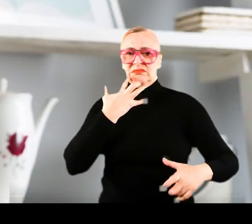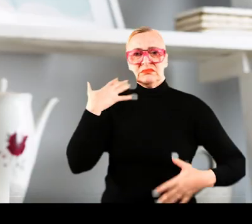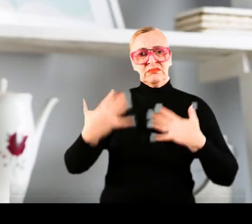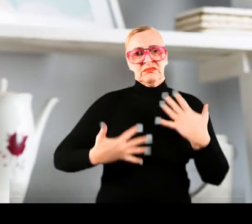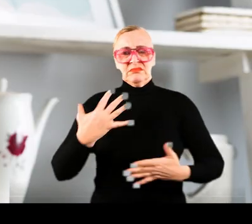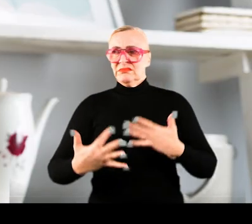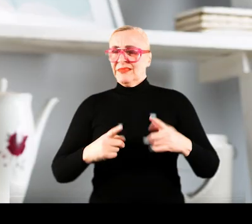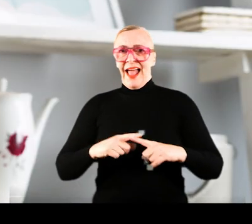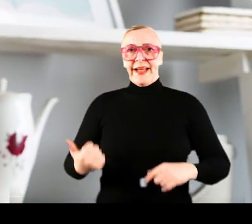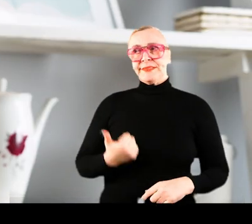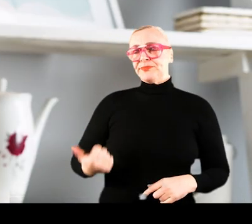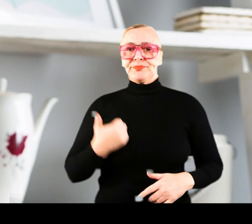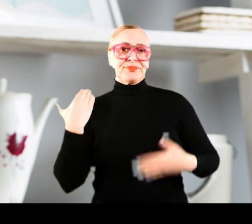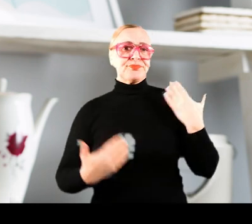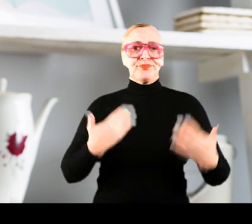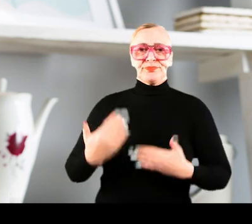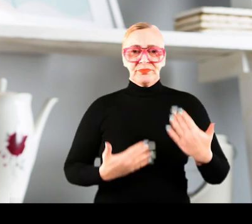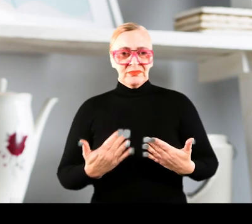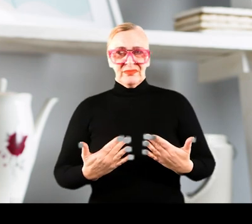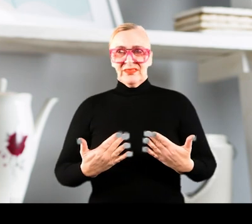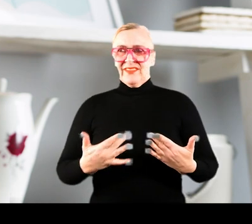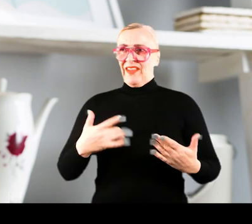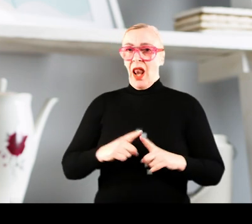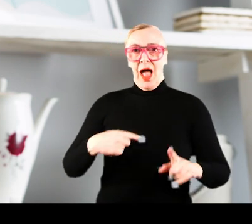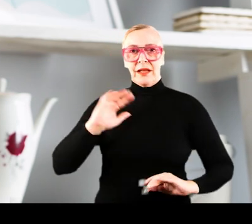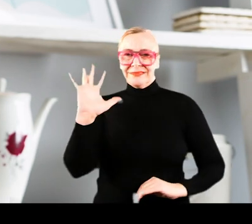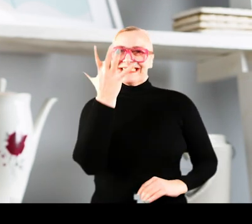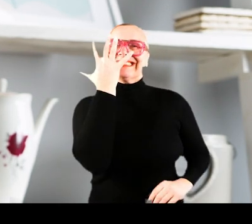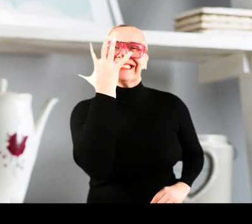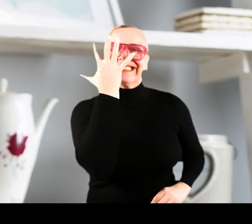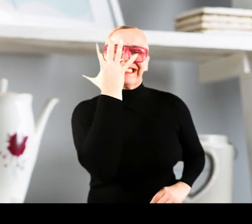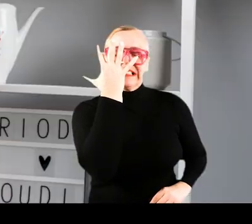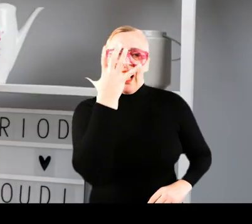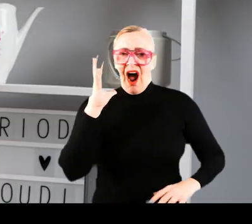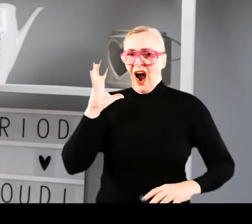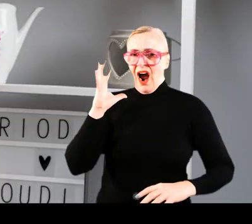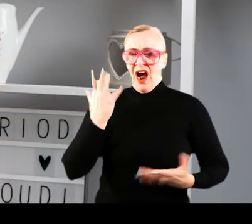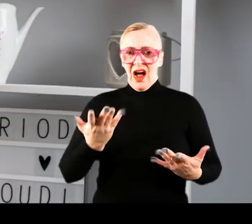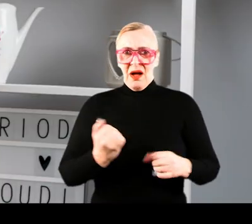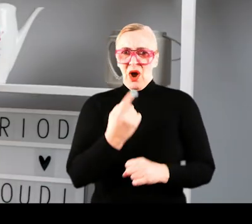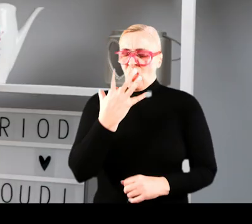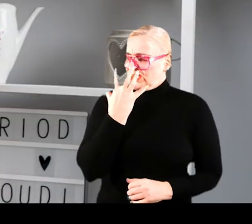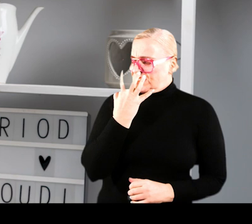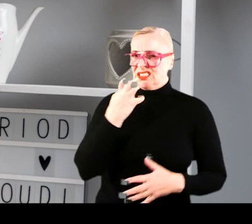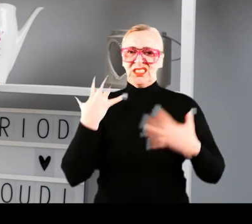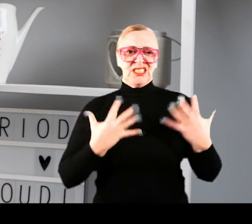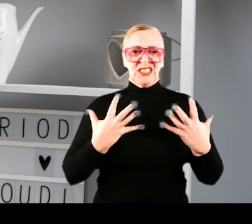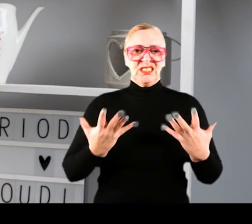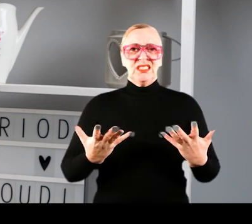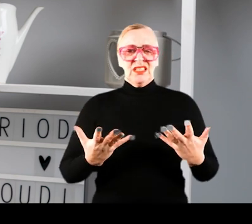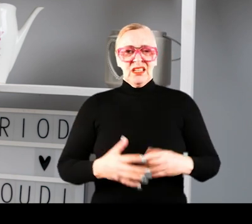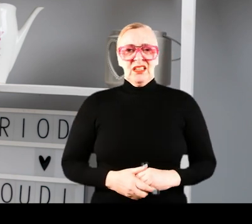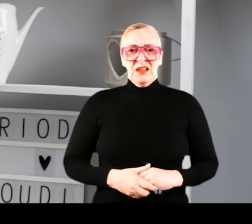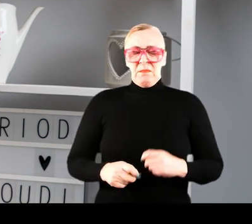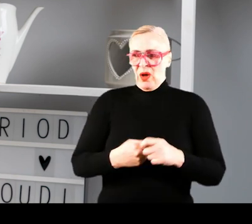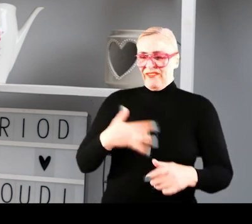just acting as if everything was fine, and I felt, in a way, that I had to wear a mask. It makes you so miserable, and it actually